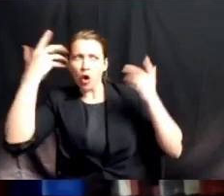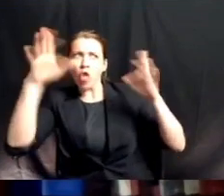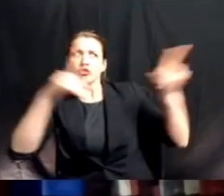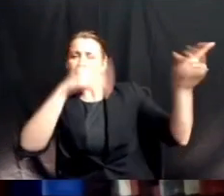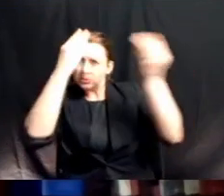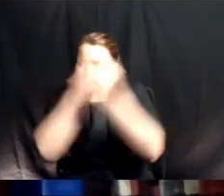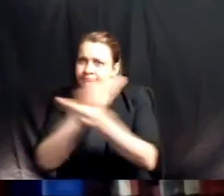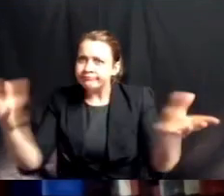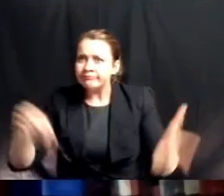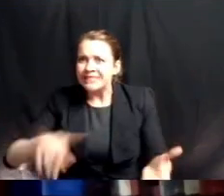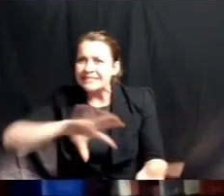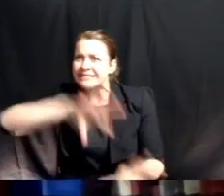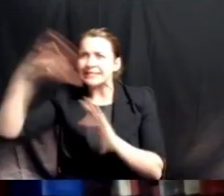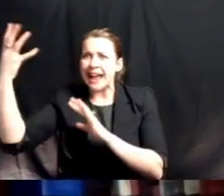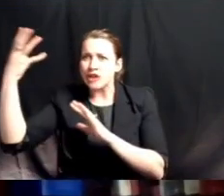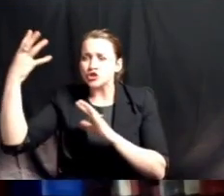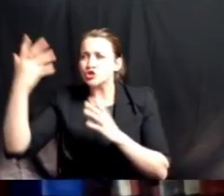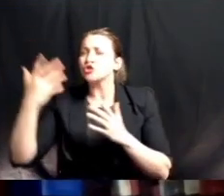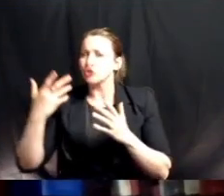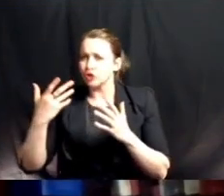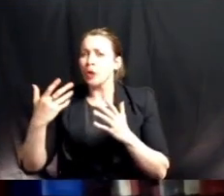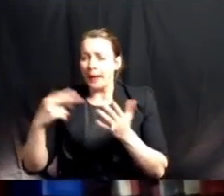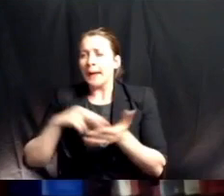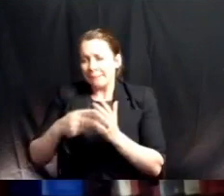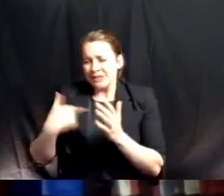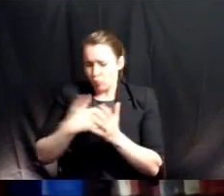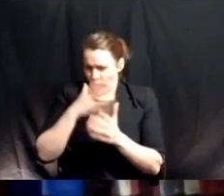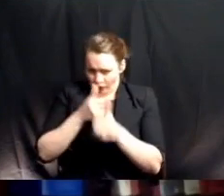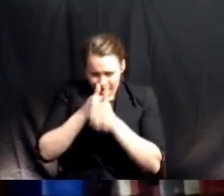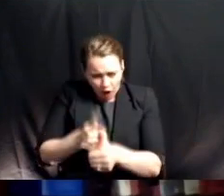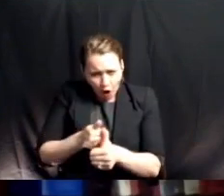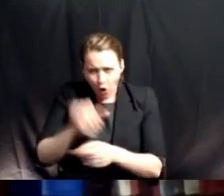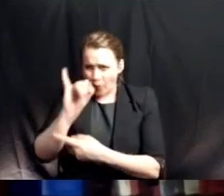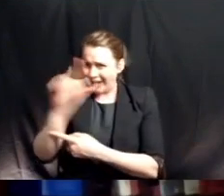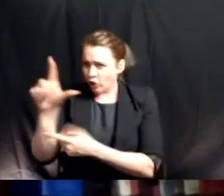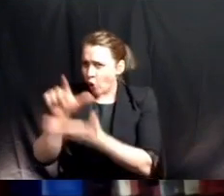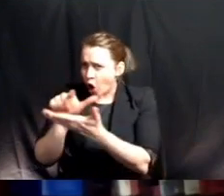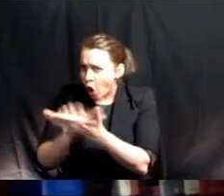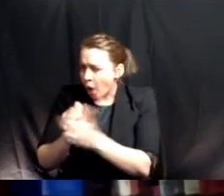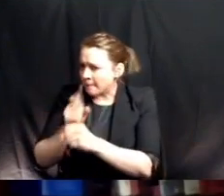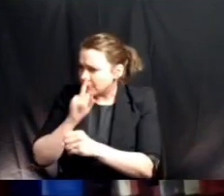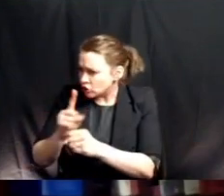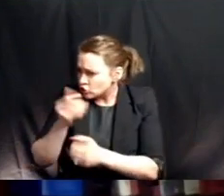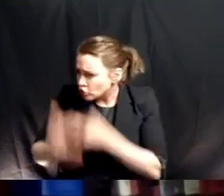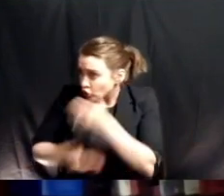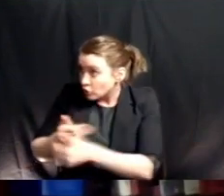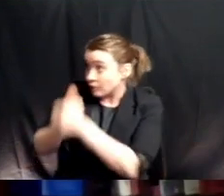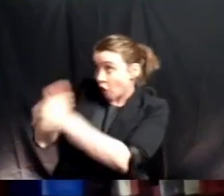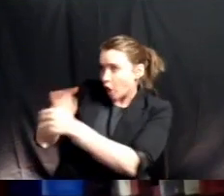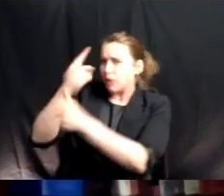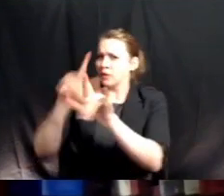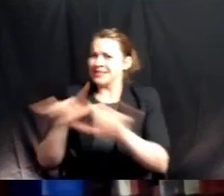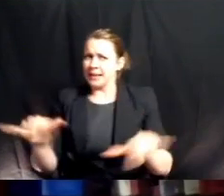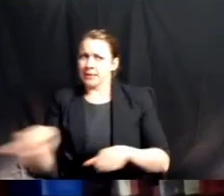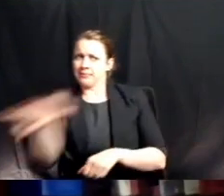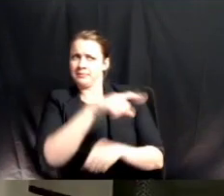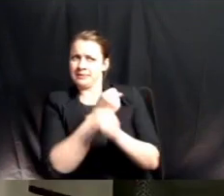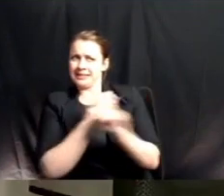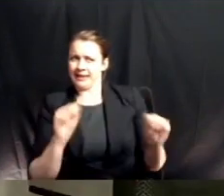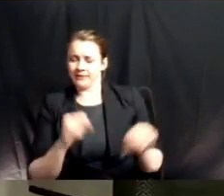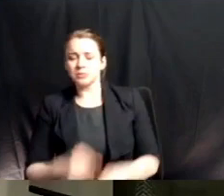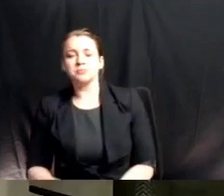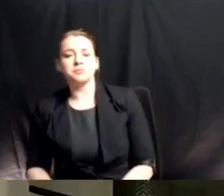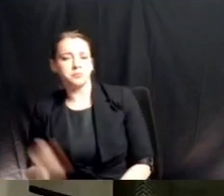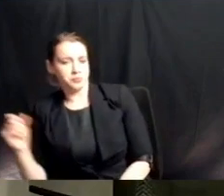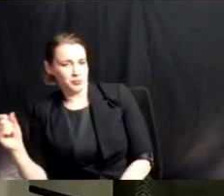we'll continue to work within the law to make sure that we're keeping people safe. Chris Carter at WAND has a